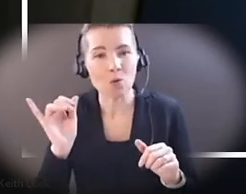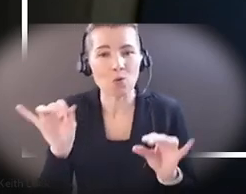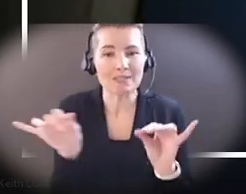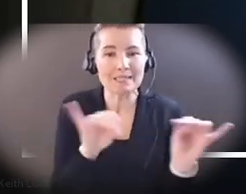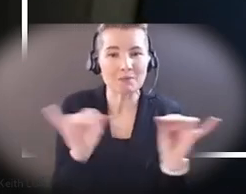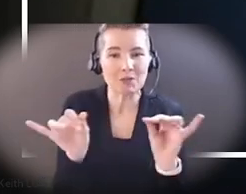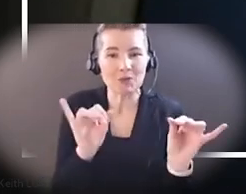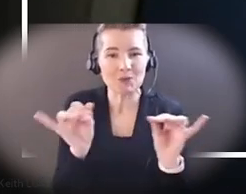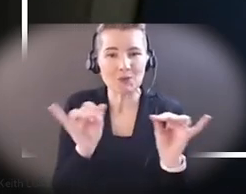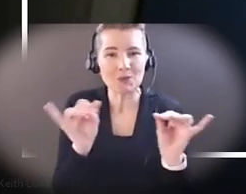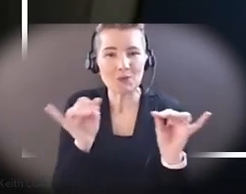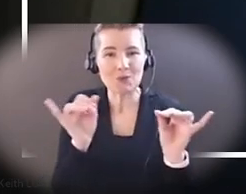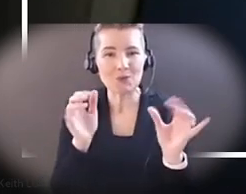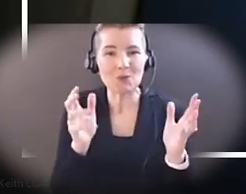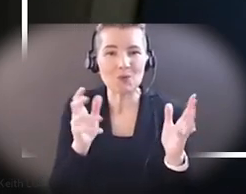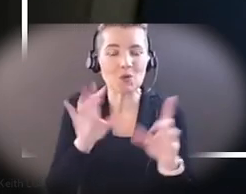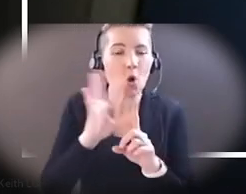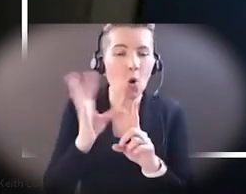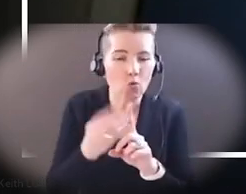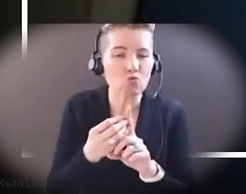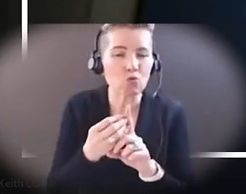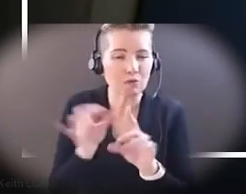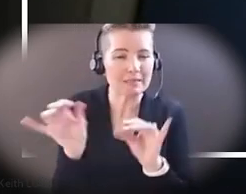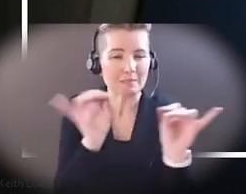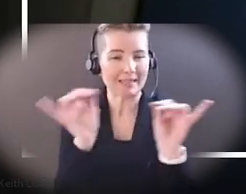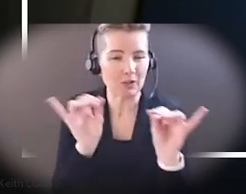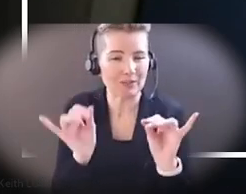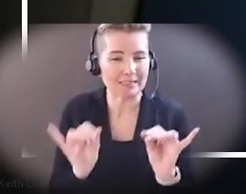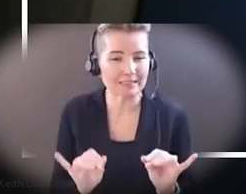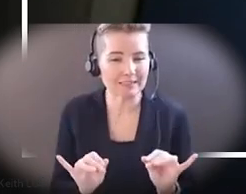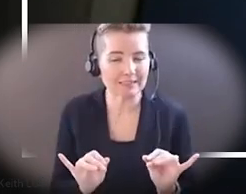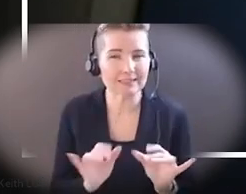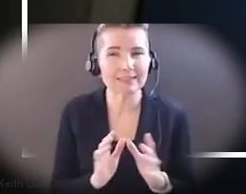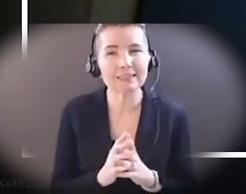similarities, like very, you know, cultural similarities. So